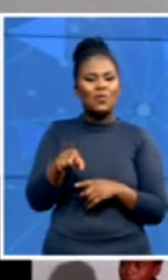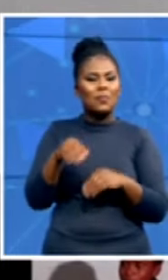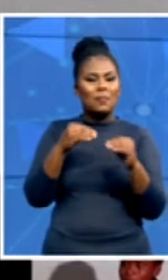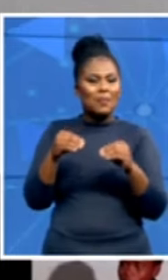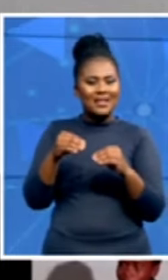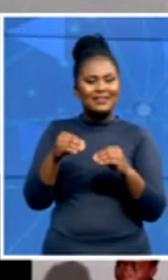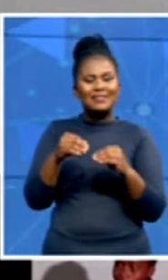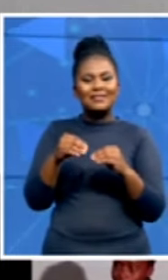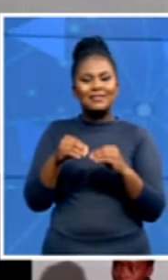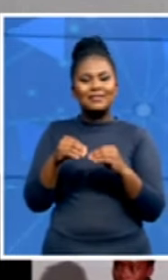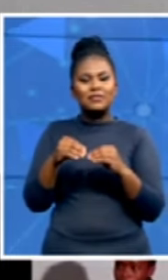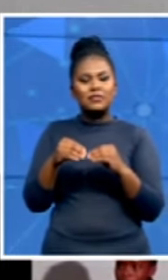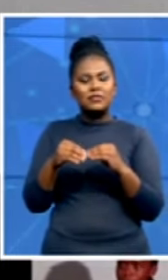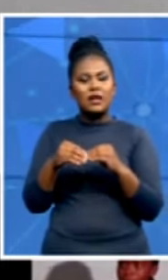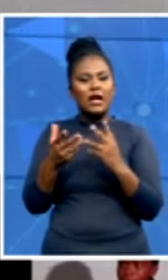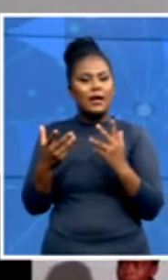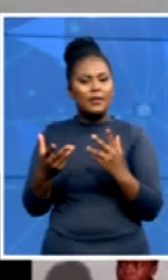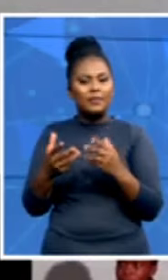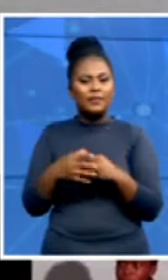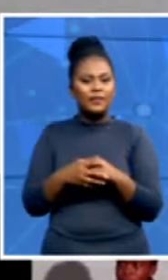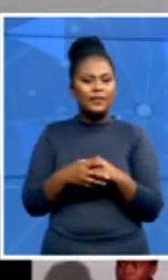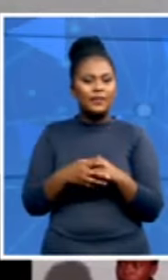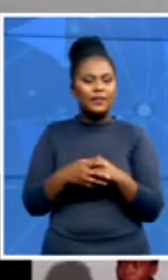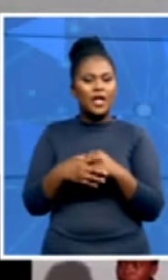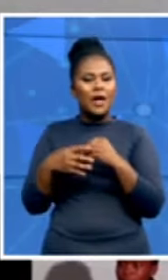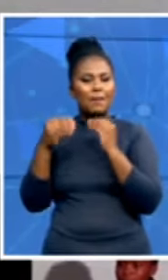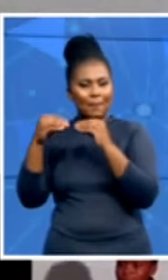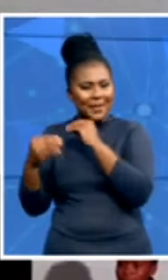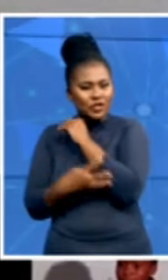disadvantaged and so on, is 30%